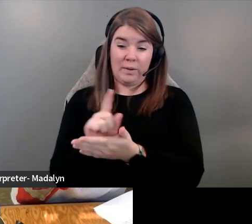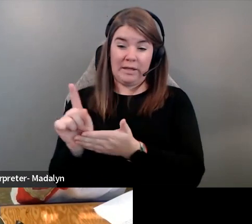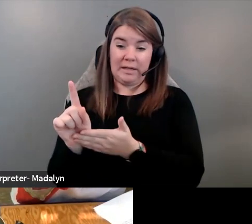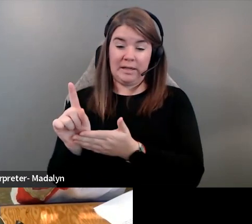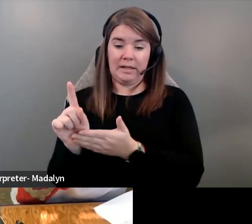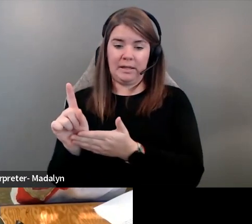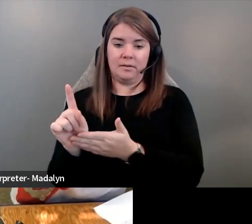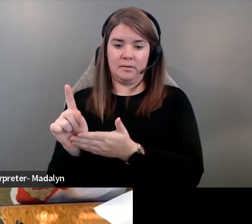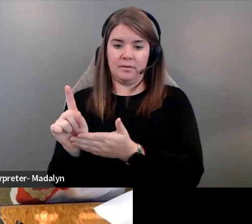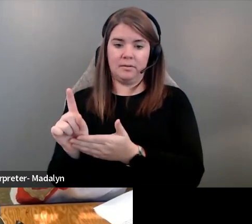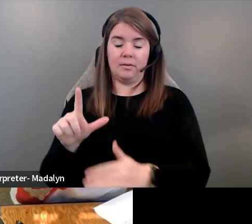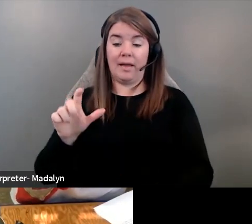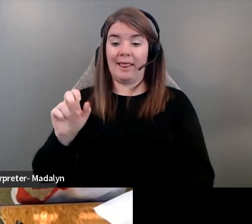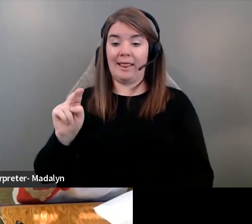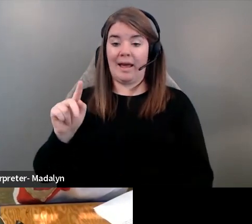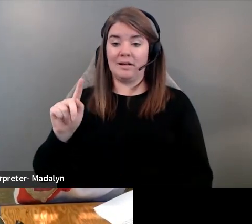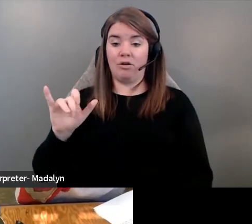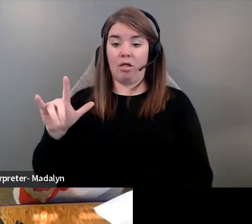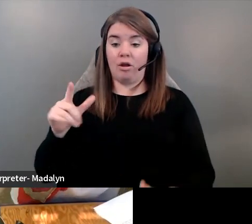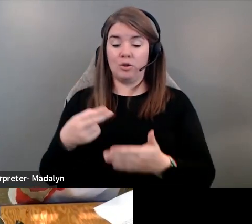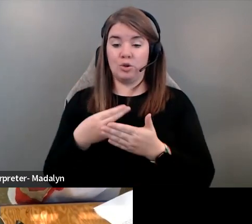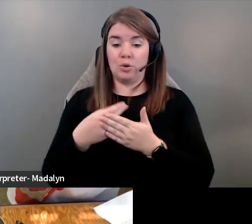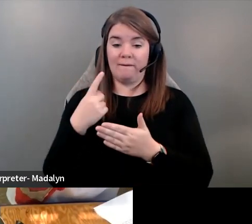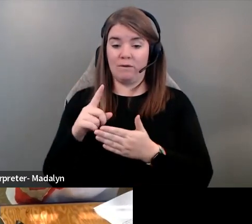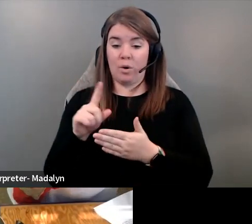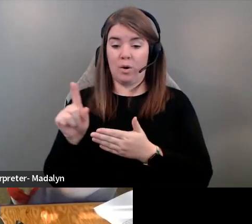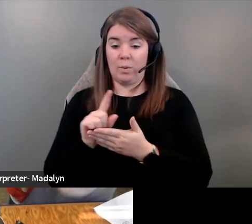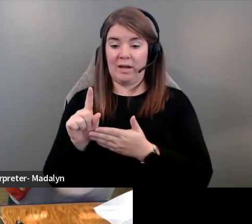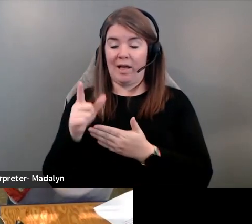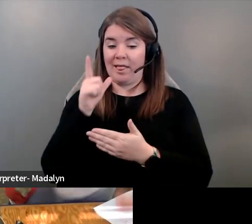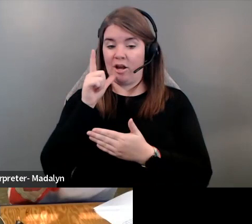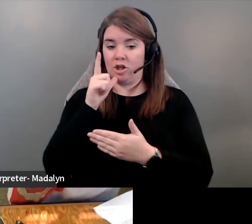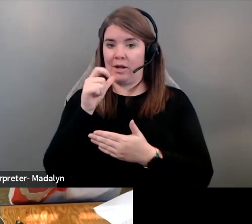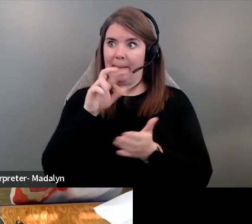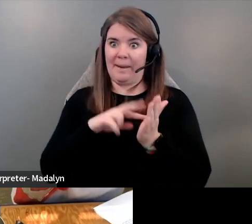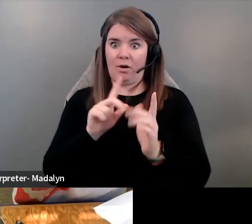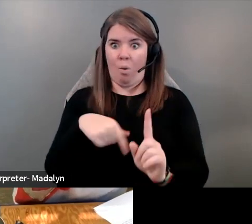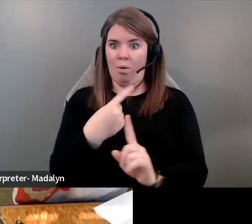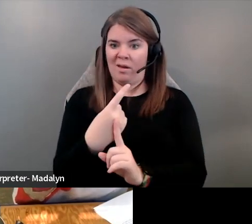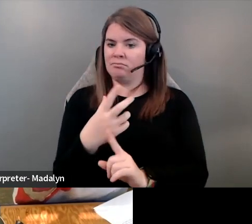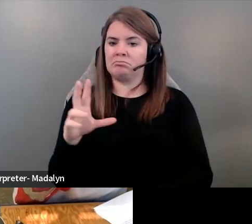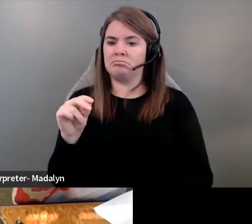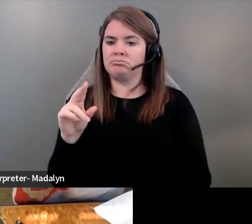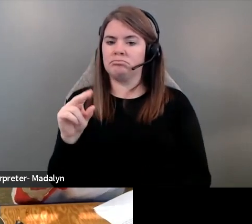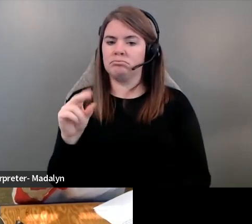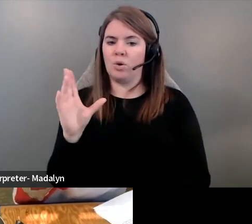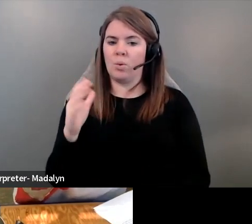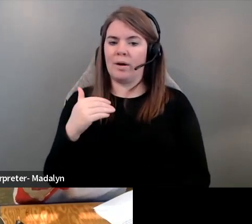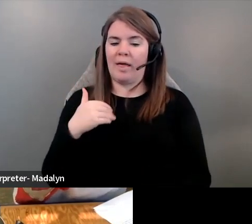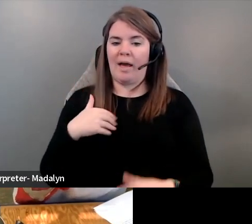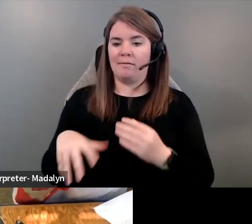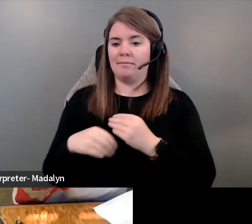plan is lentil stew for lunch. That doesn't mean you have to only have lentil stew. There's going to be some